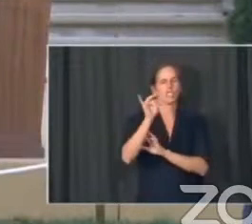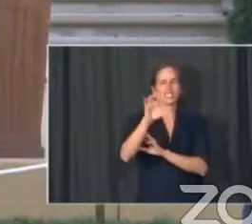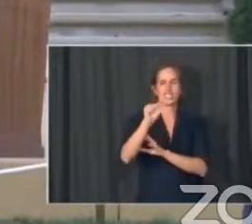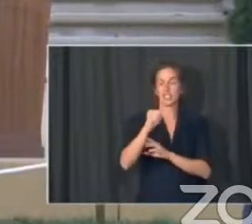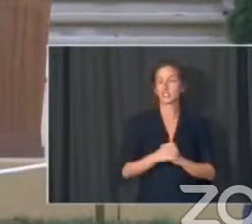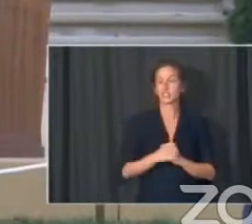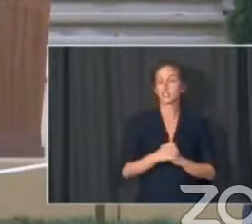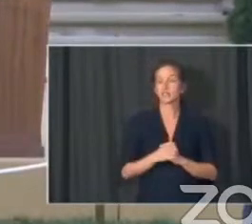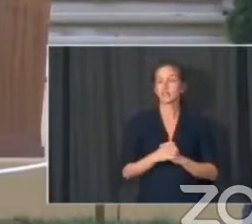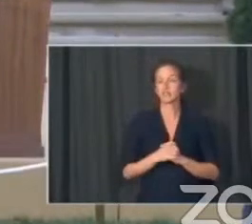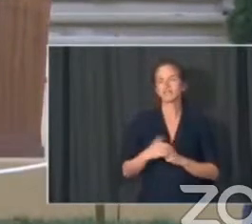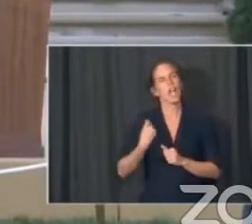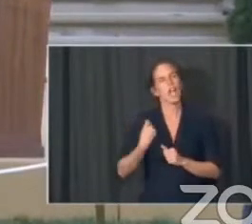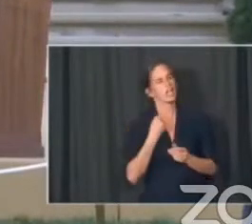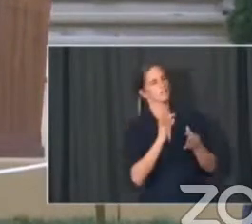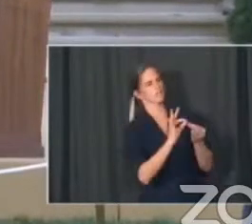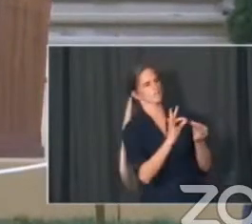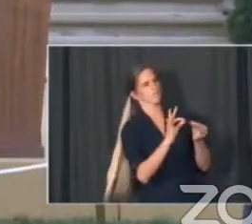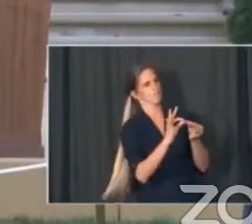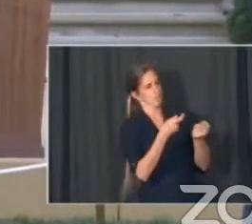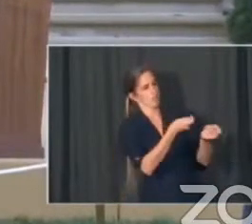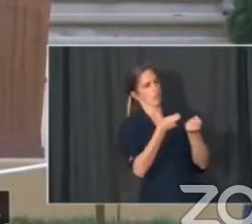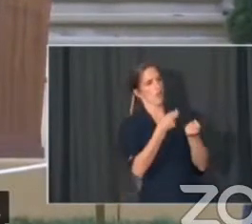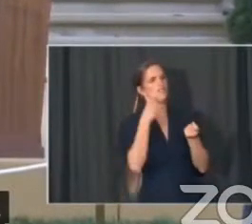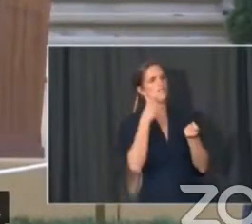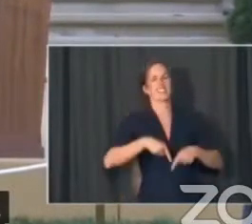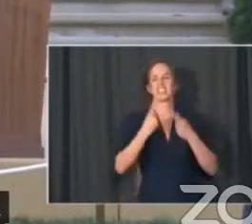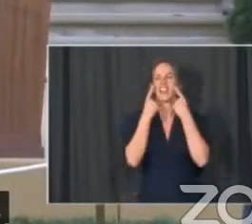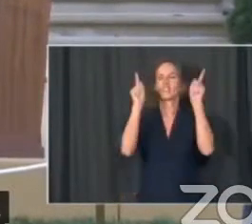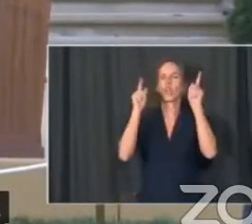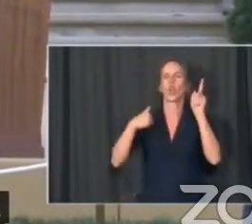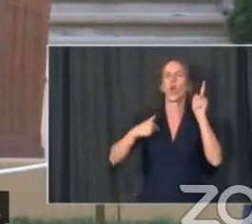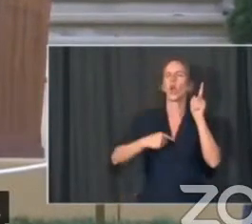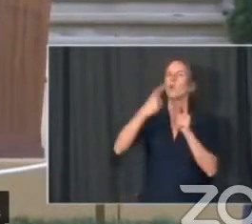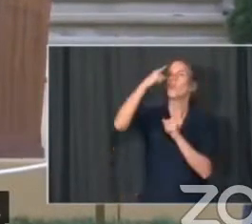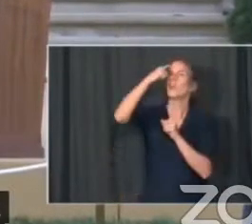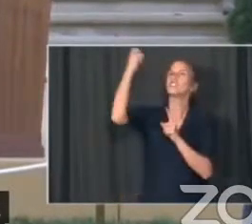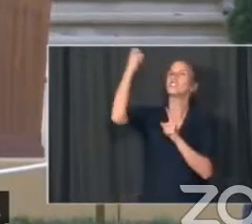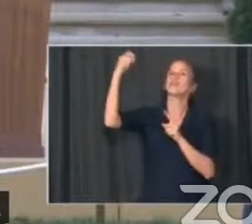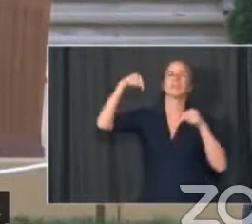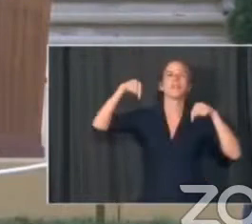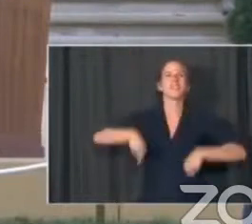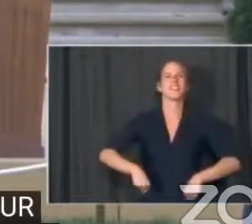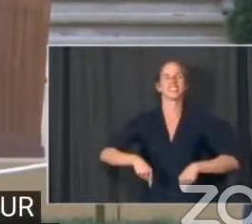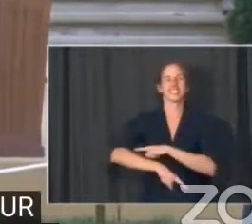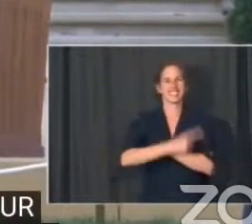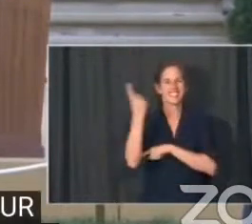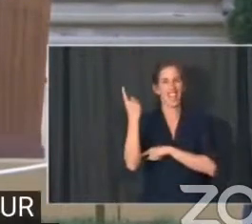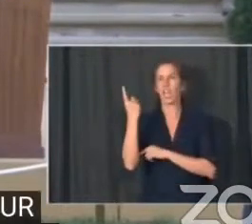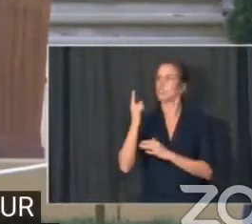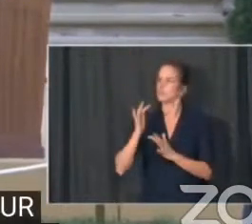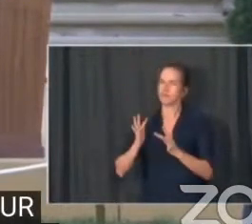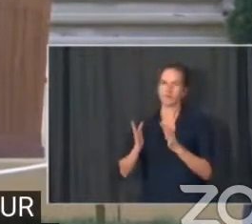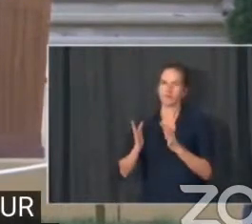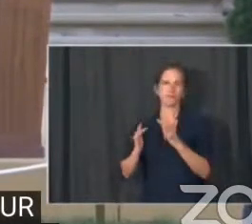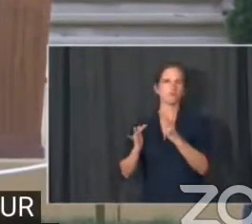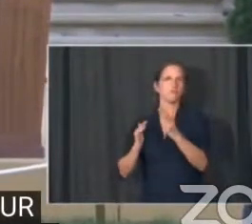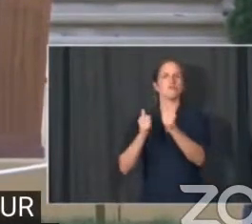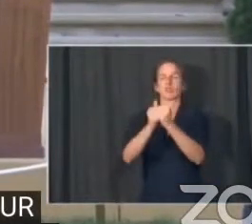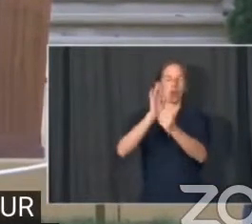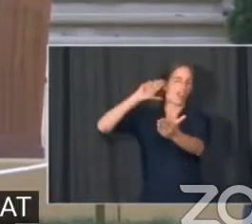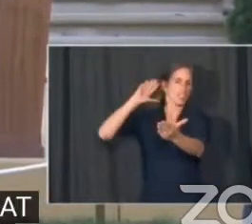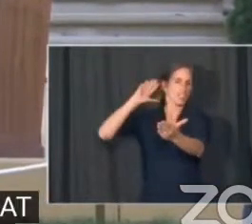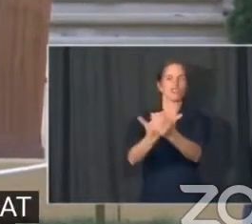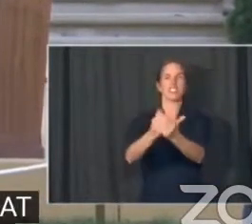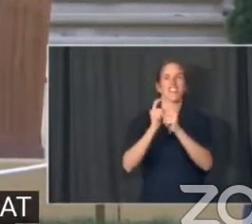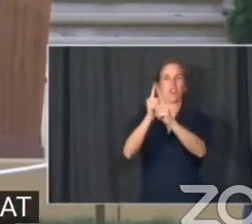about our goals and recruited them to this y effort, hemos we hablado con muchas dreamed of personas being alrededor at the del point mundo, we're at con today, líderes on track cualificados, to achieve the incredibly ambitious conductores goal we set